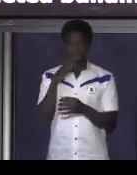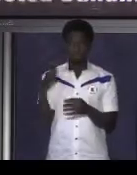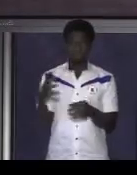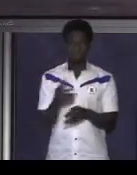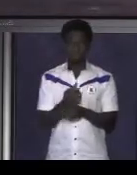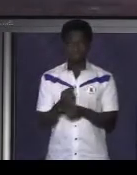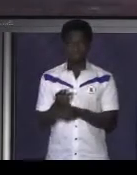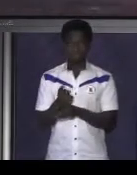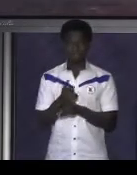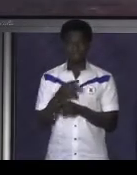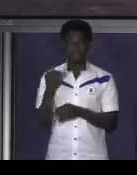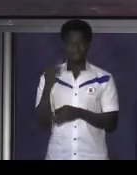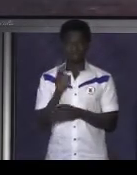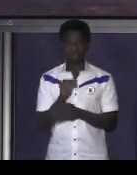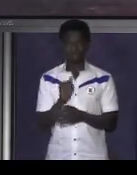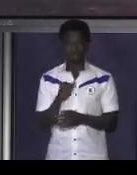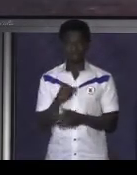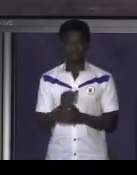Yes.